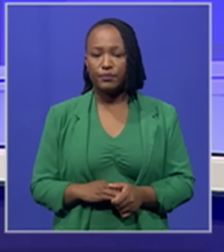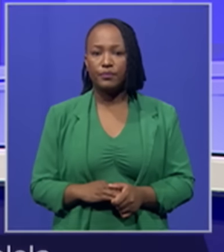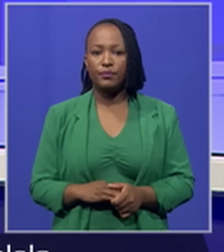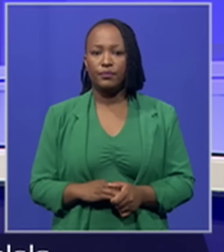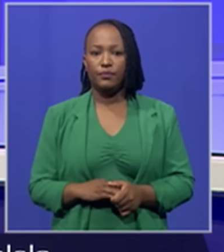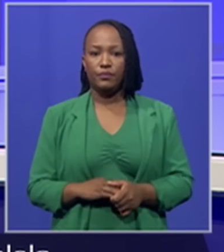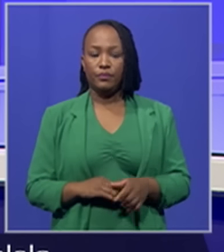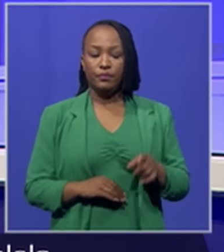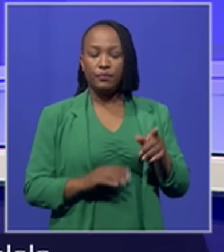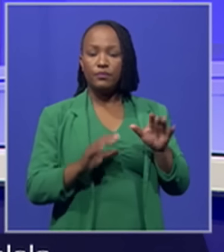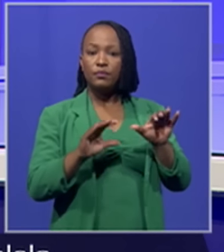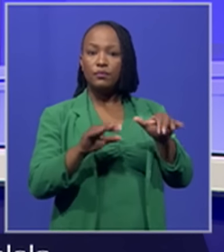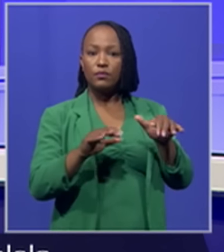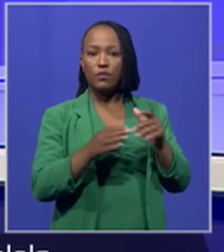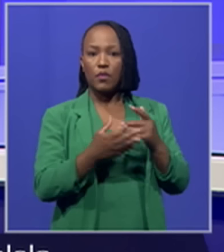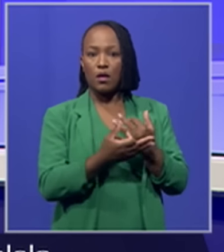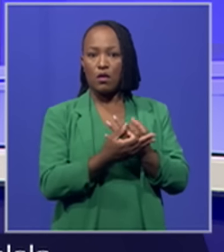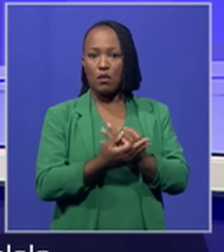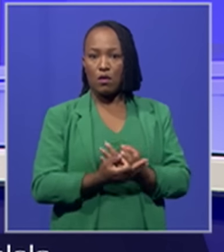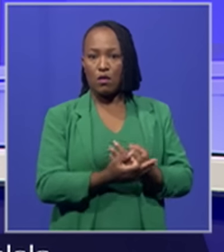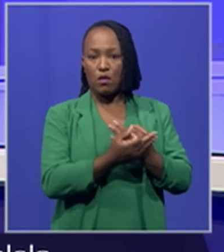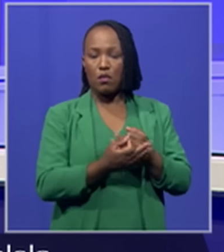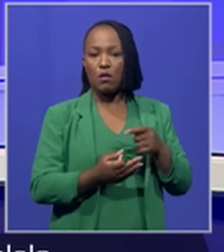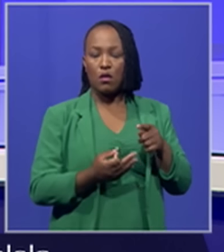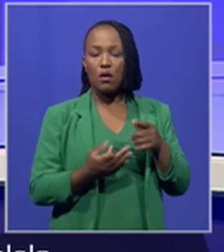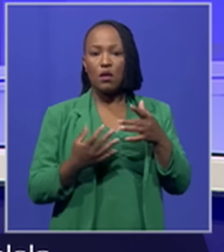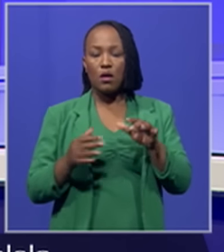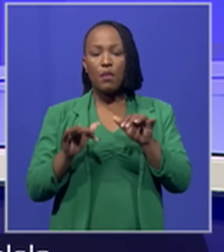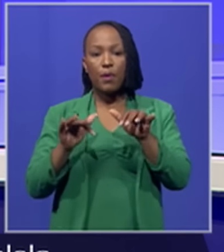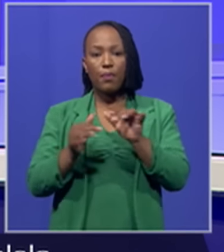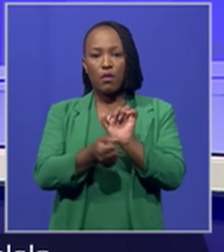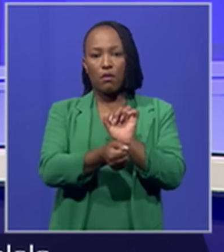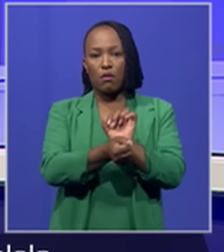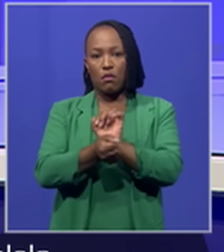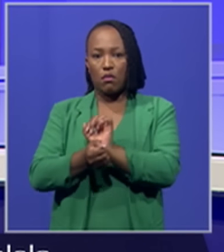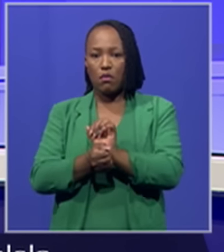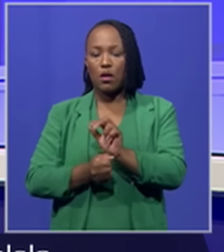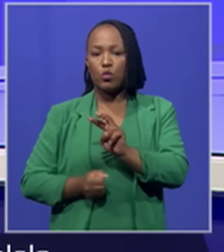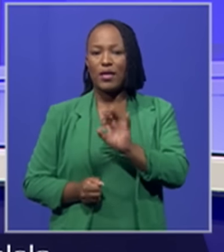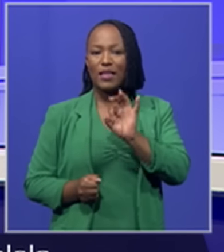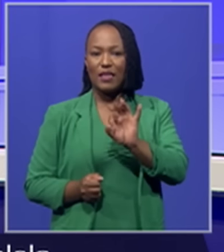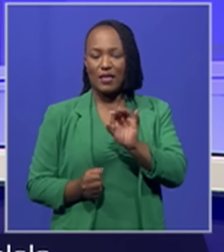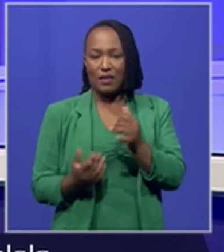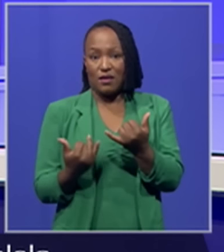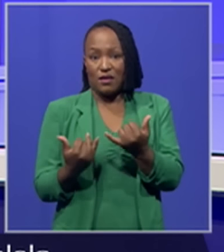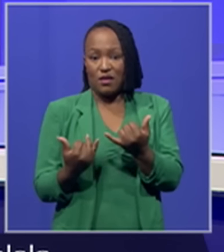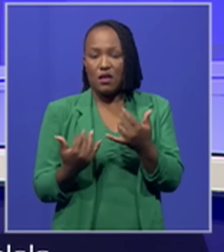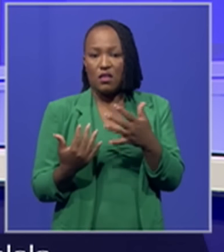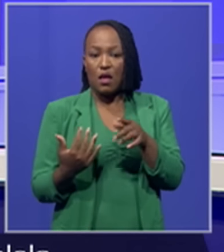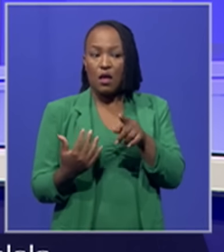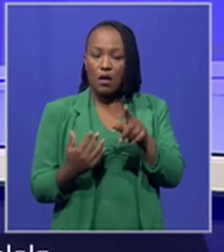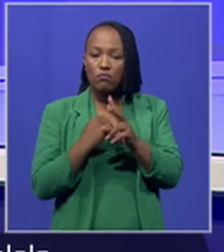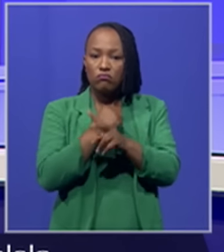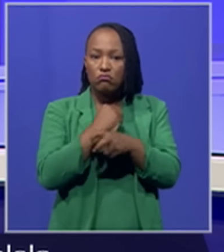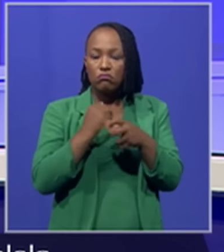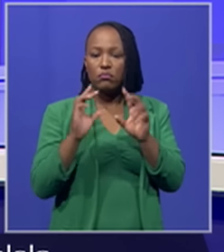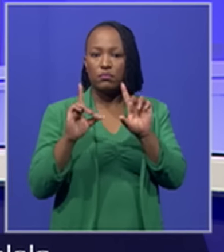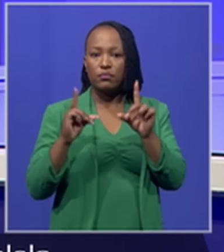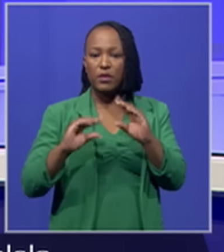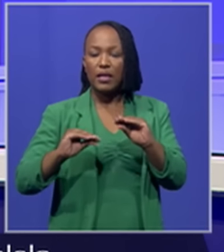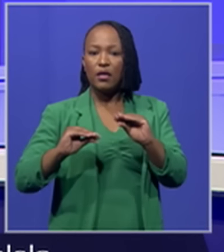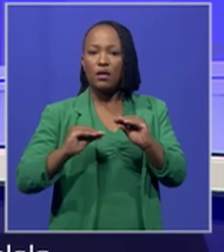Lekala la sepodisi la di-Hawks le tshwere batho ba le 23 go fihla ga jaana bao go belelwang ba tsieditse lefapha la thuto kwa